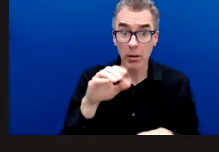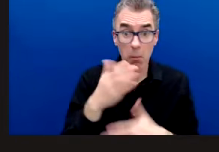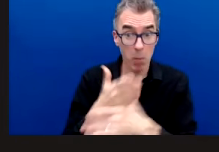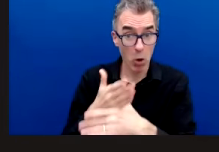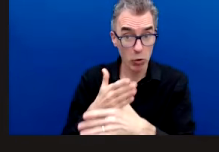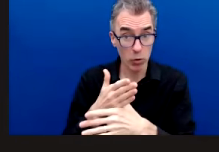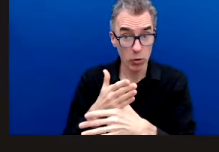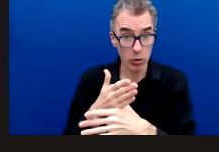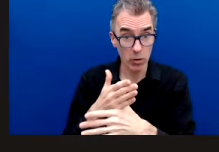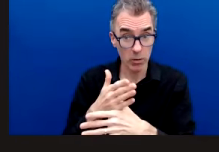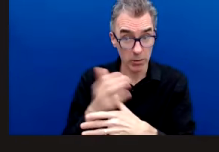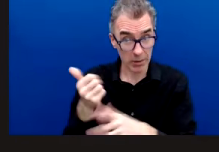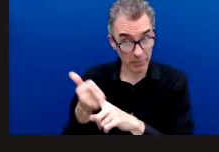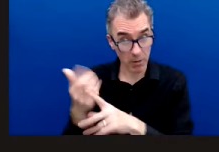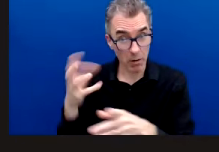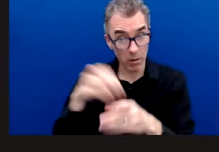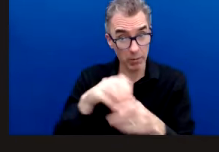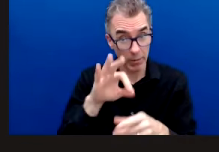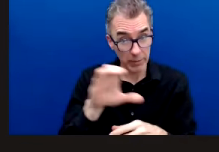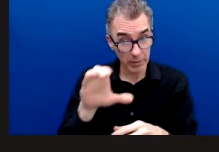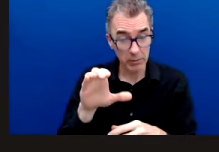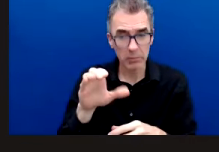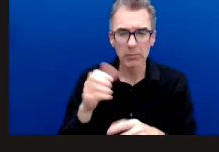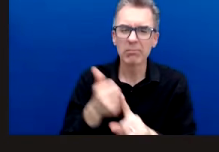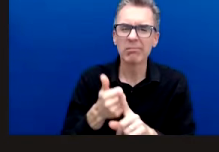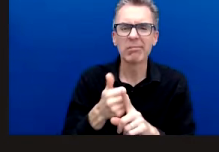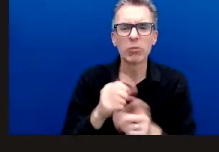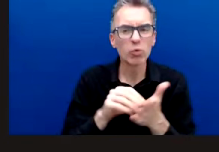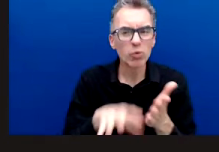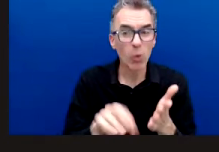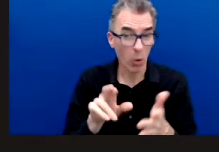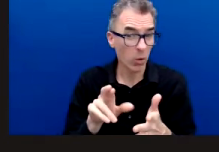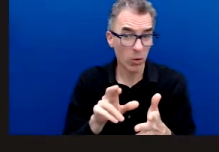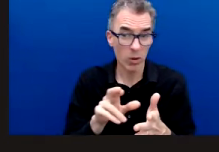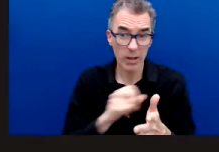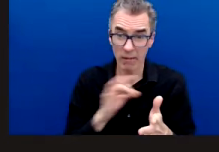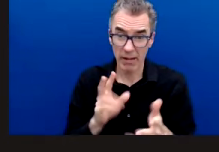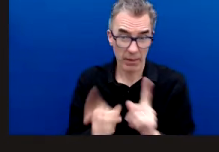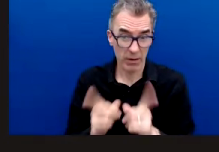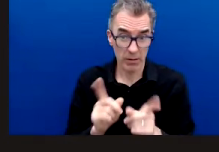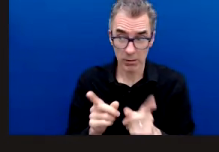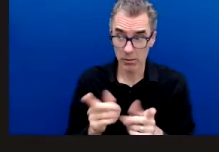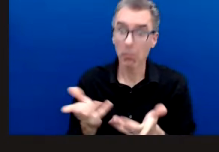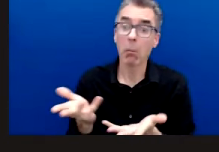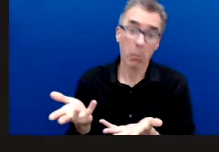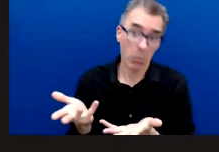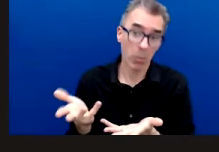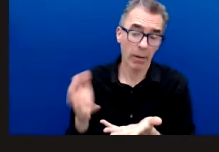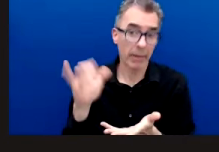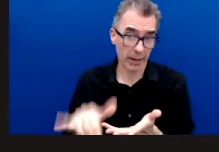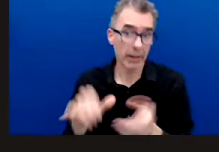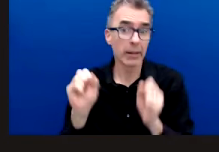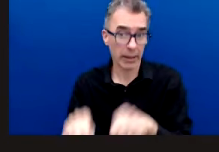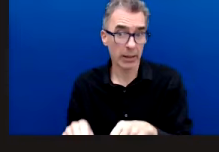of FCC, if they're a student or an employee, yes, it could become a Title IX